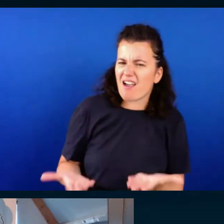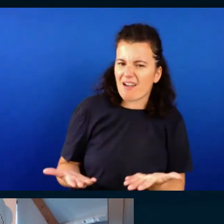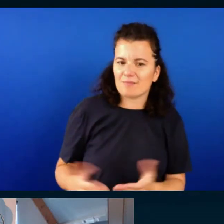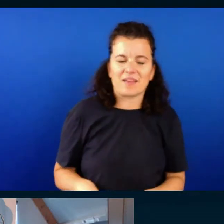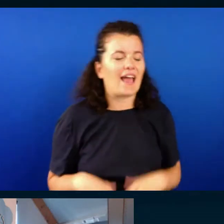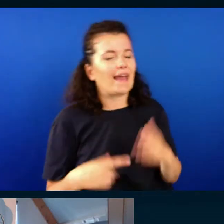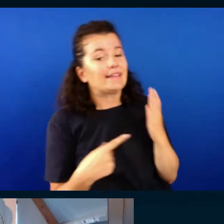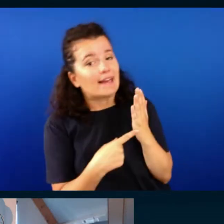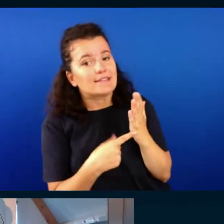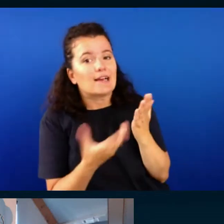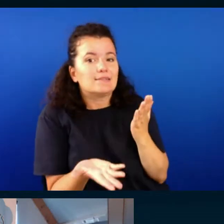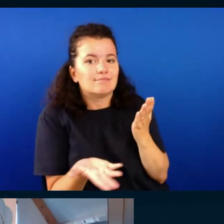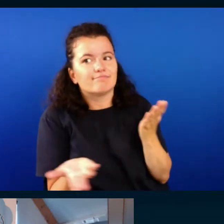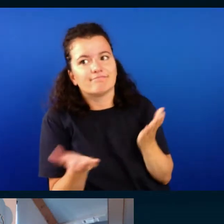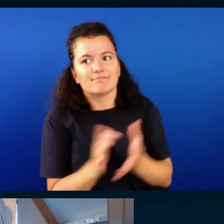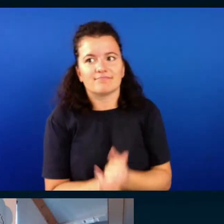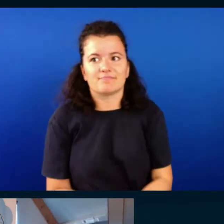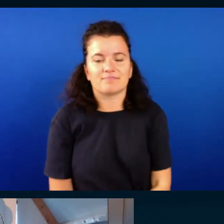fine. I